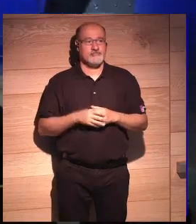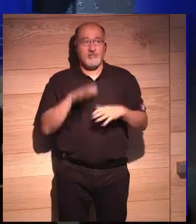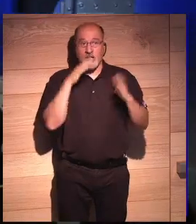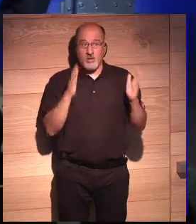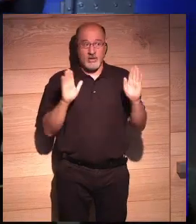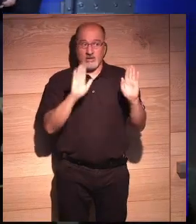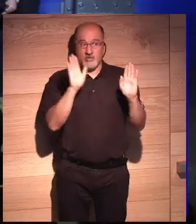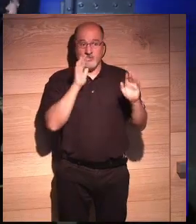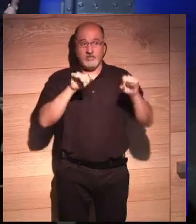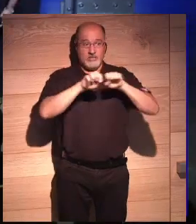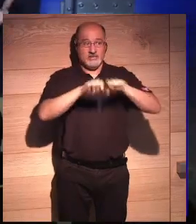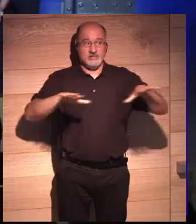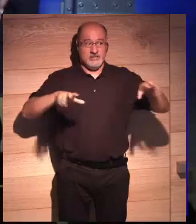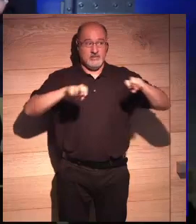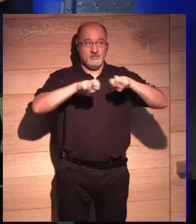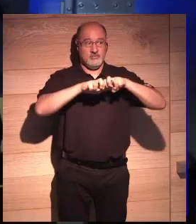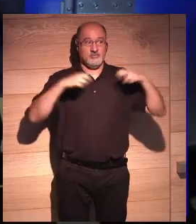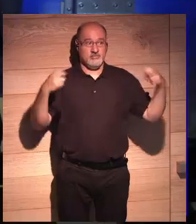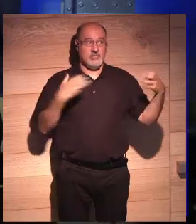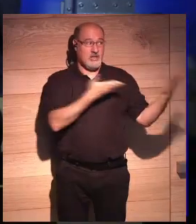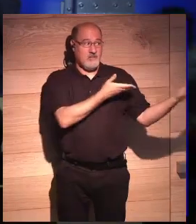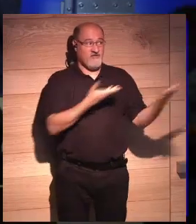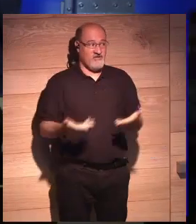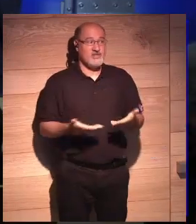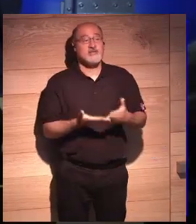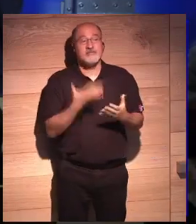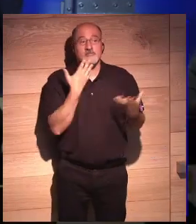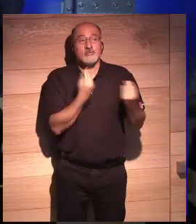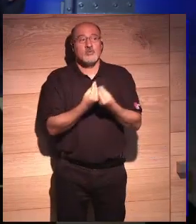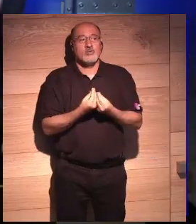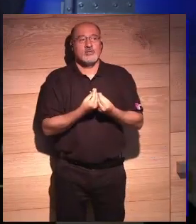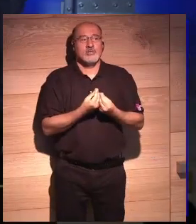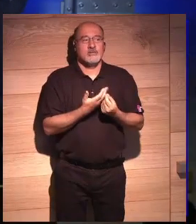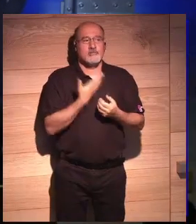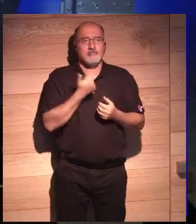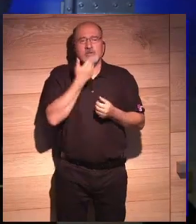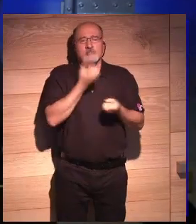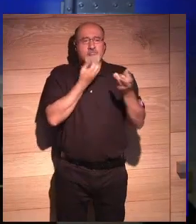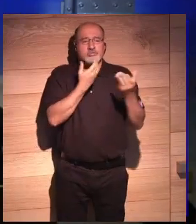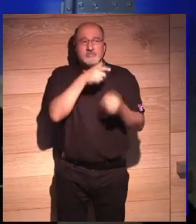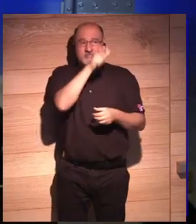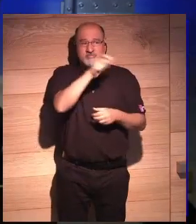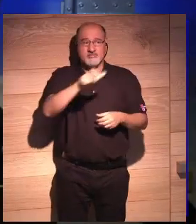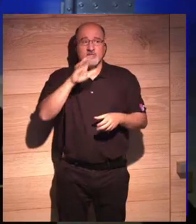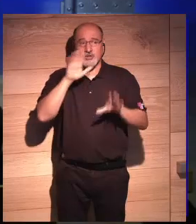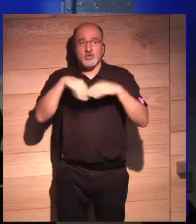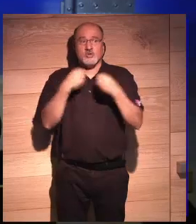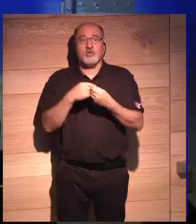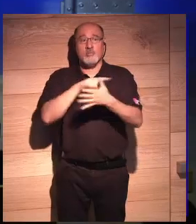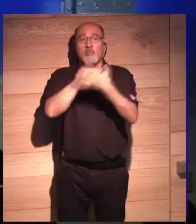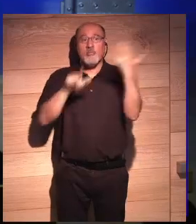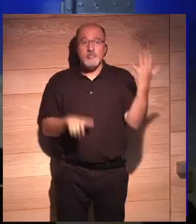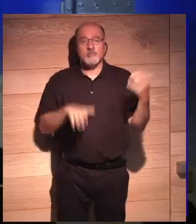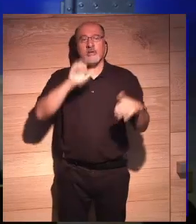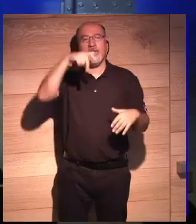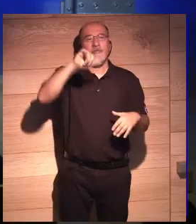So, as they set the stage, I'll invite to the